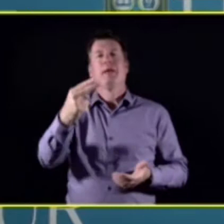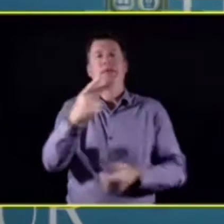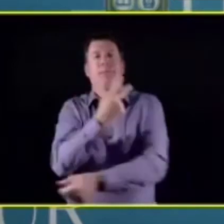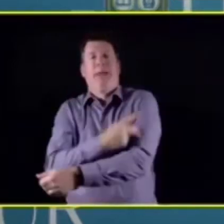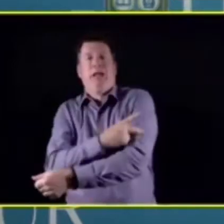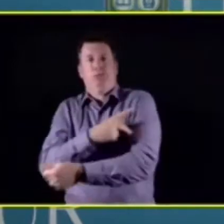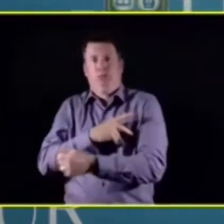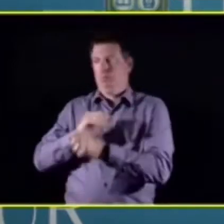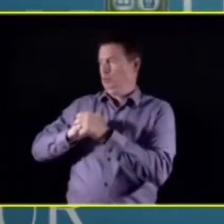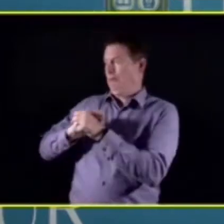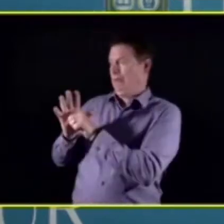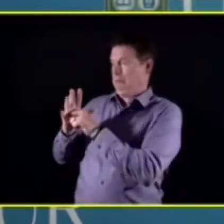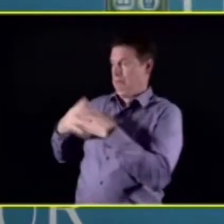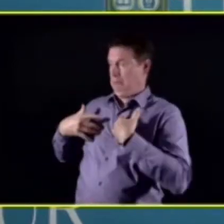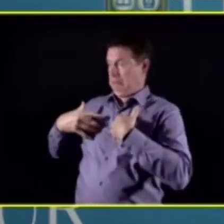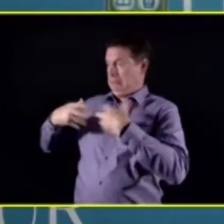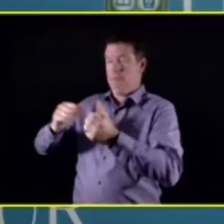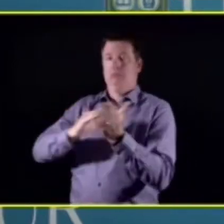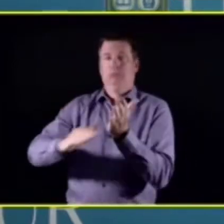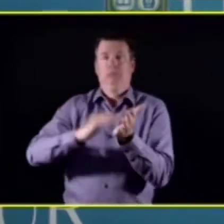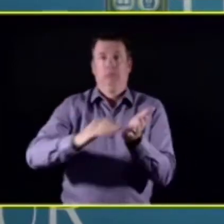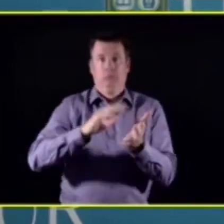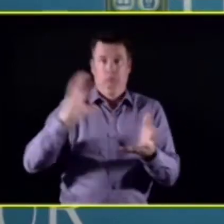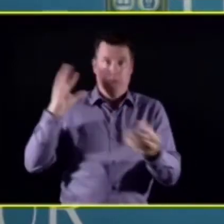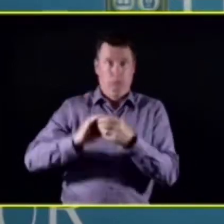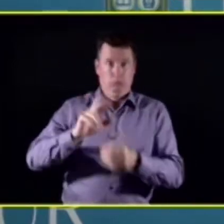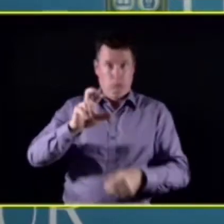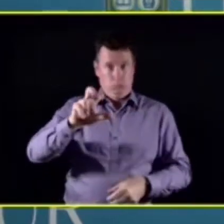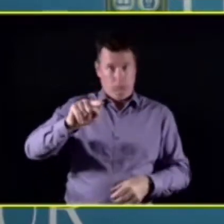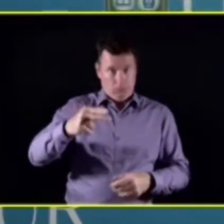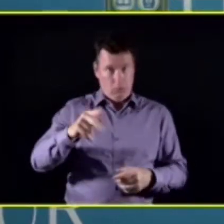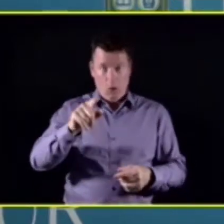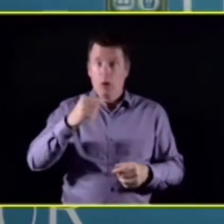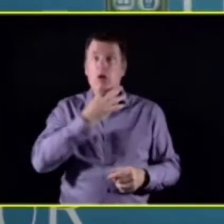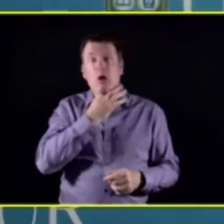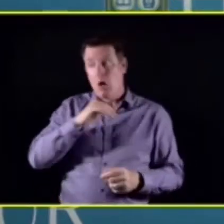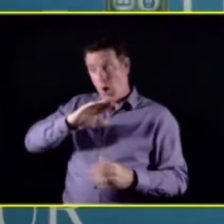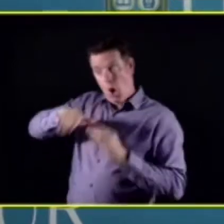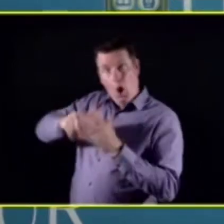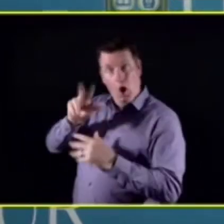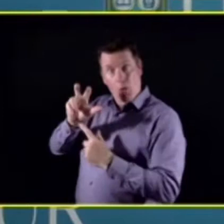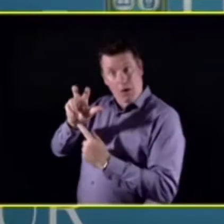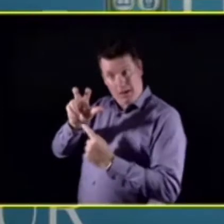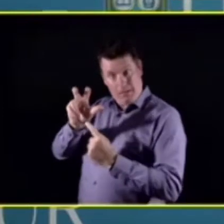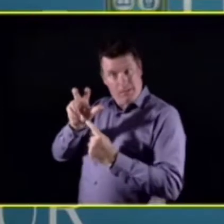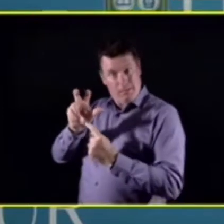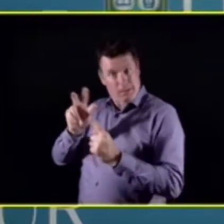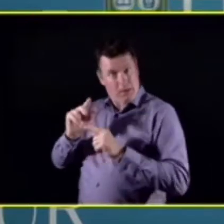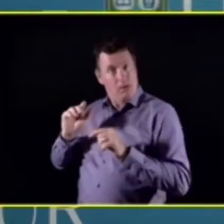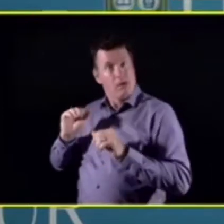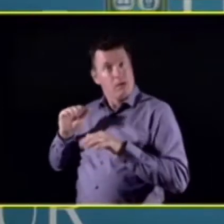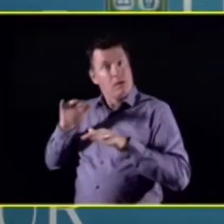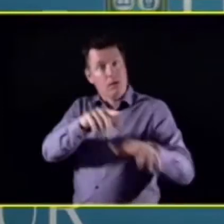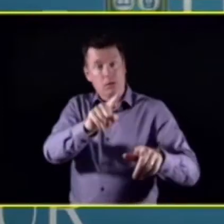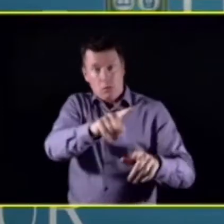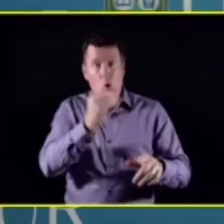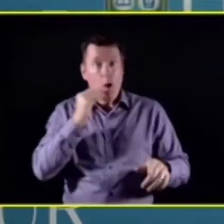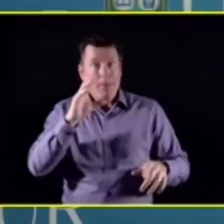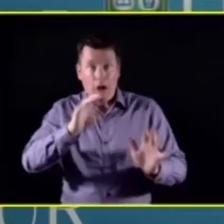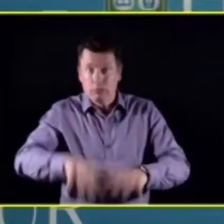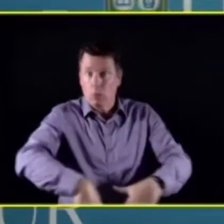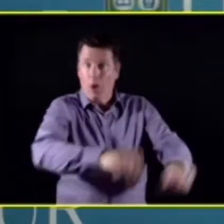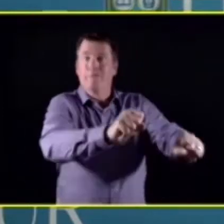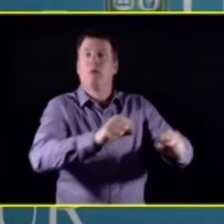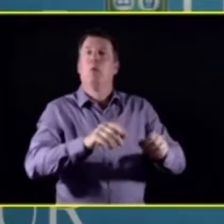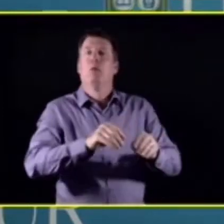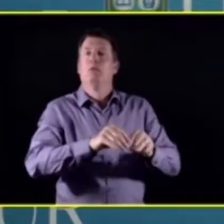after being discharged from a UR Medicine hospital, is your home care group taken care of? Our total admissions are in the 115 to